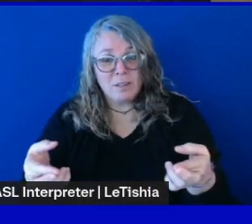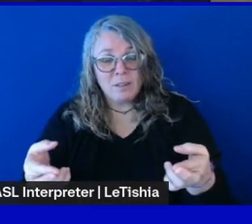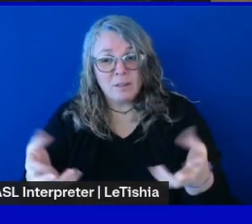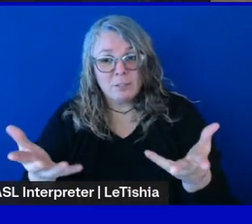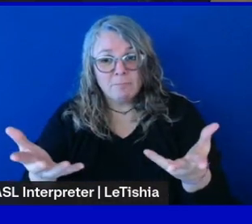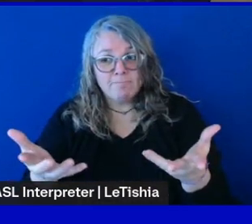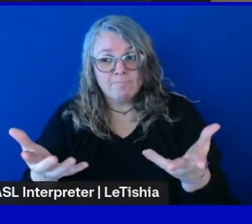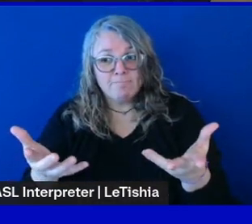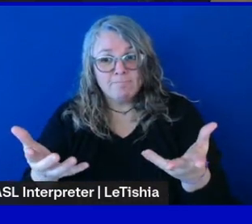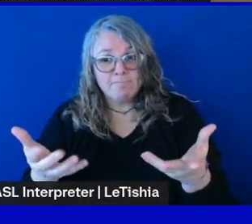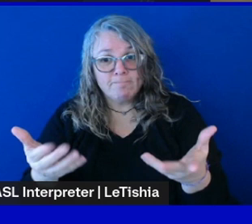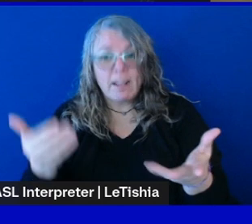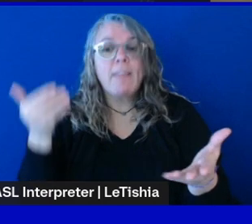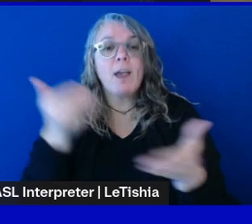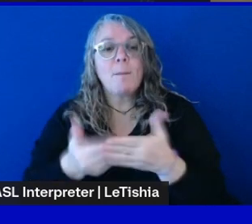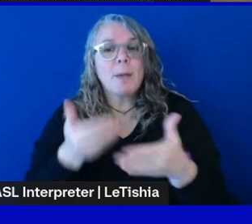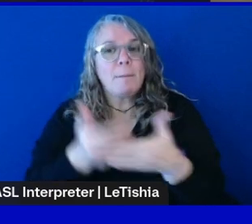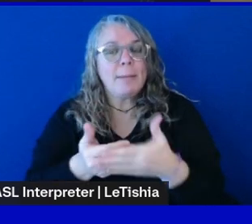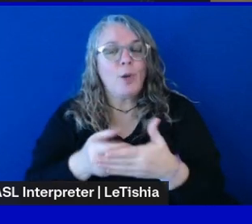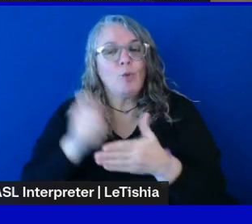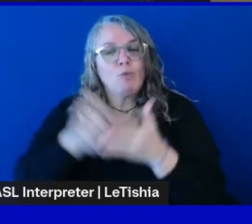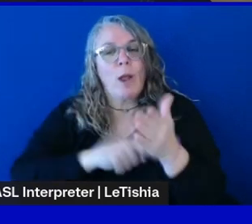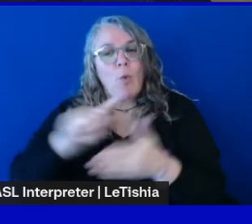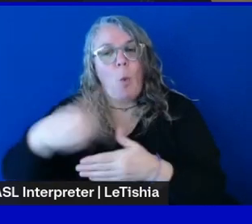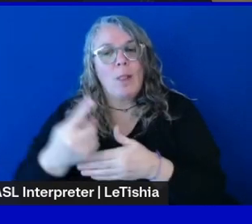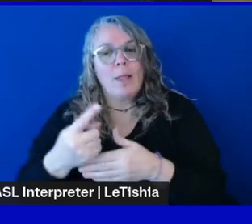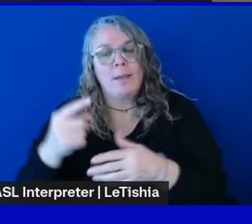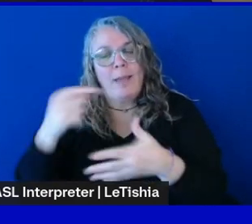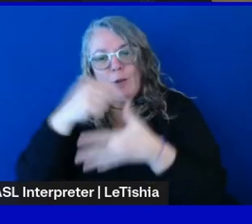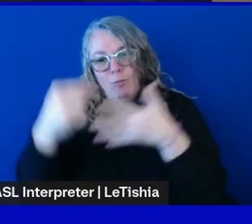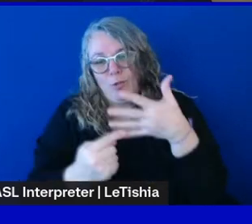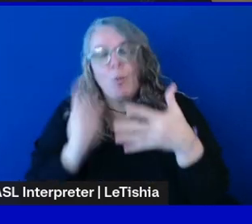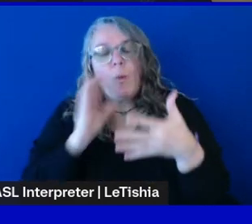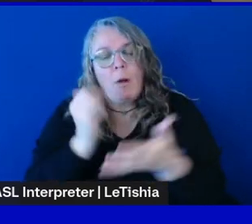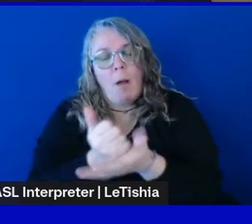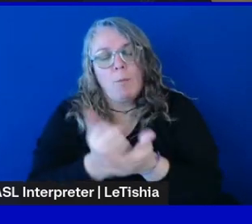the upcoming write-only attributes, which will help you achieve that.